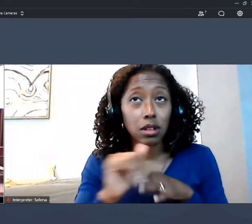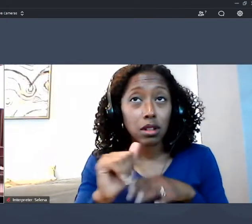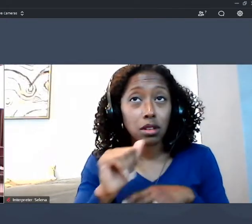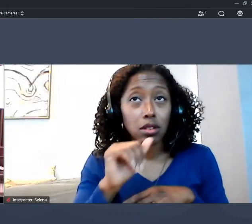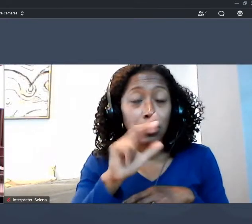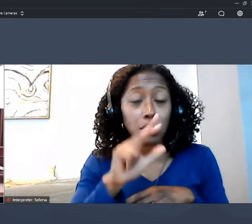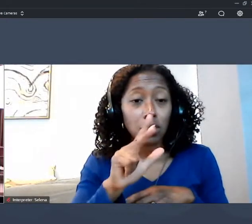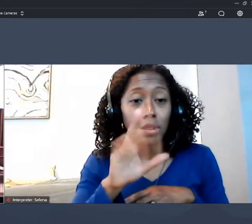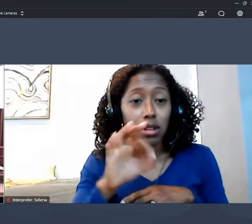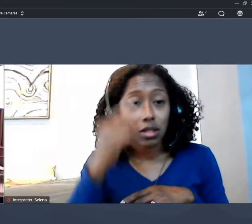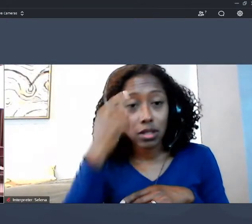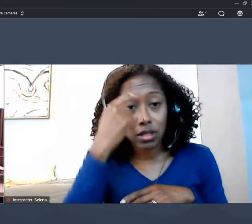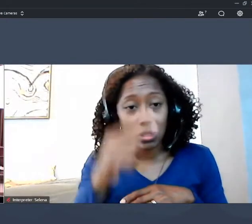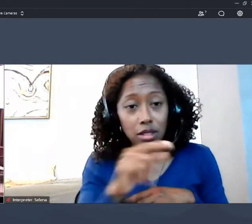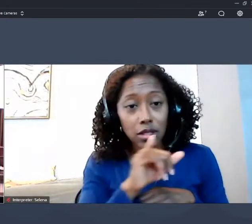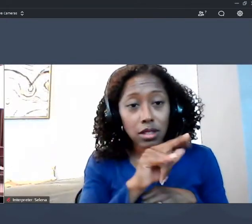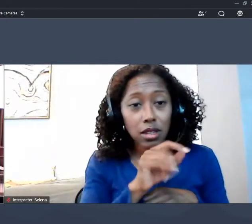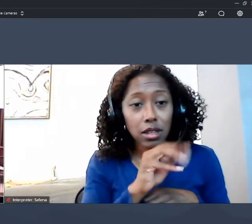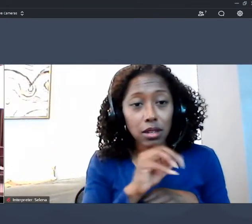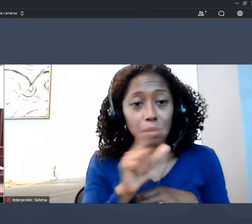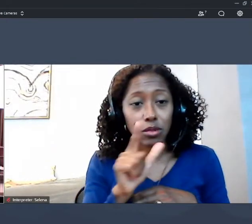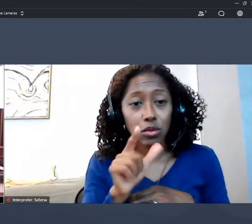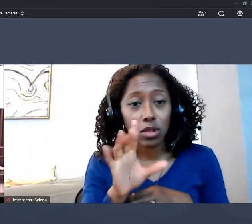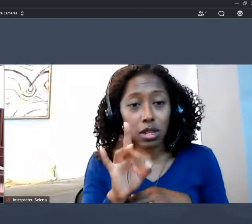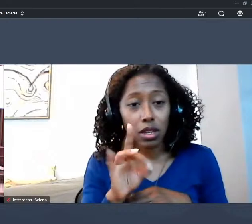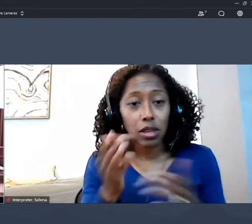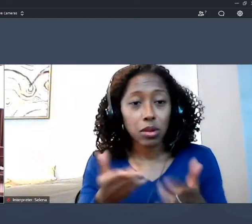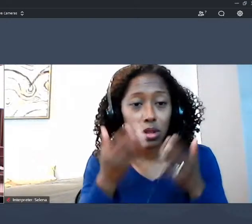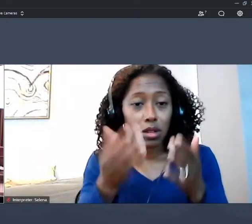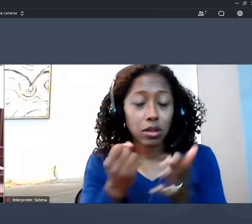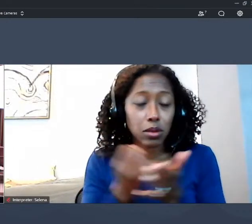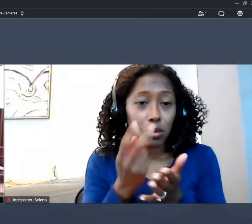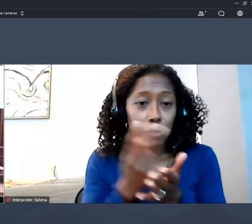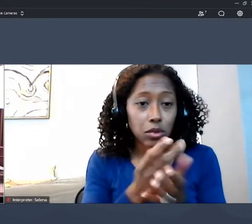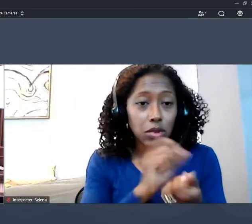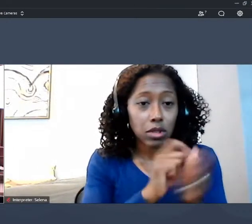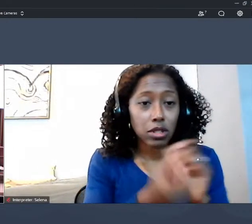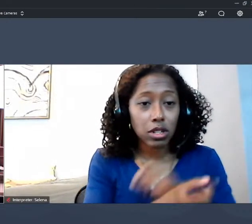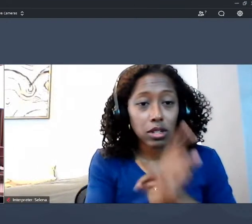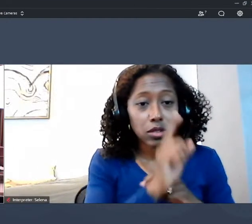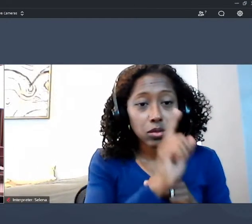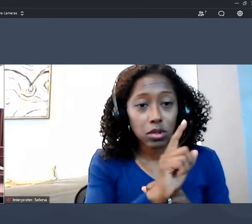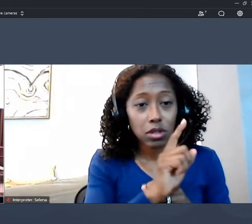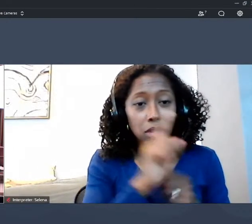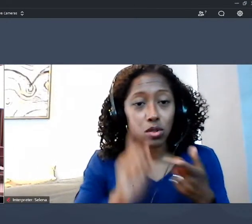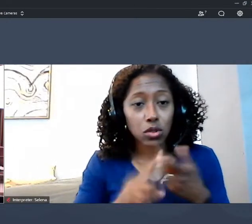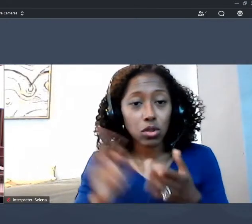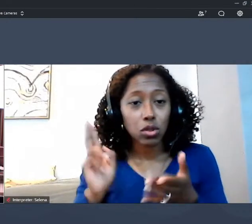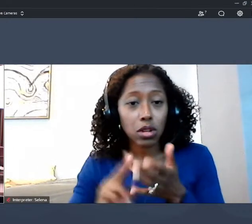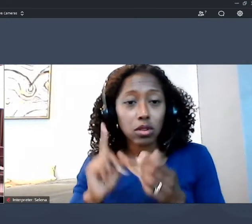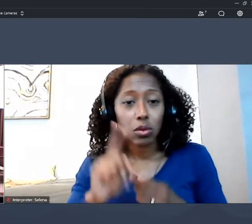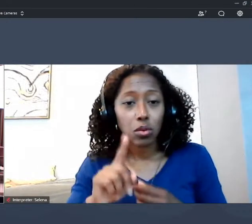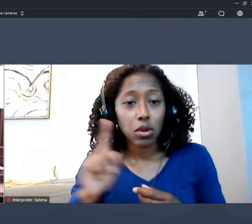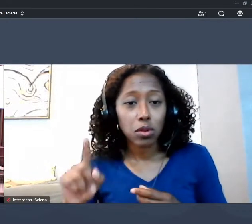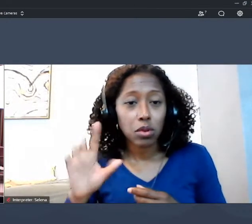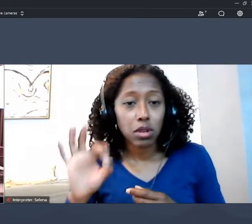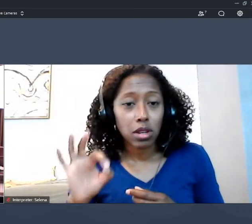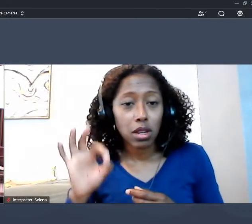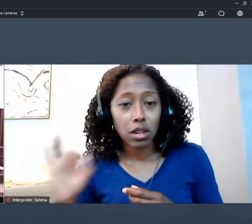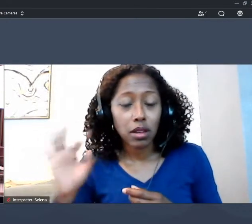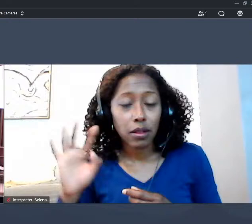$51,276.39. Item number 28 is a resolution approving change number 1 to contract number